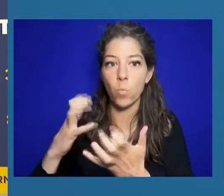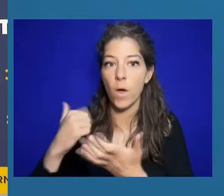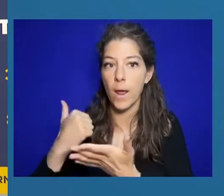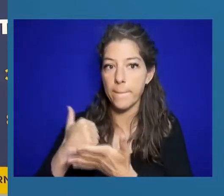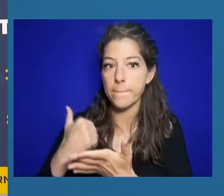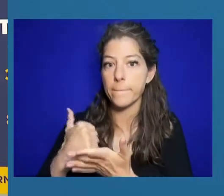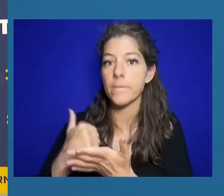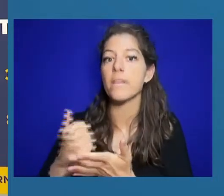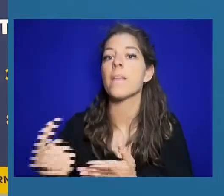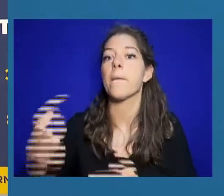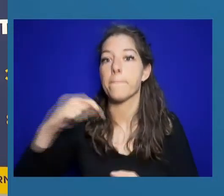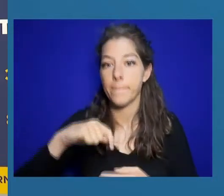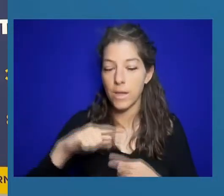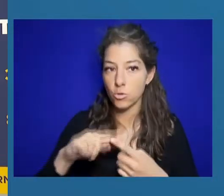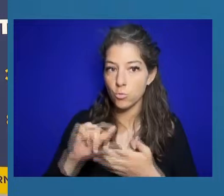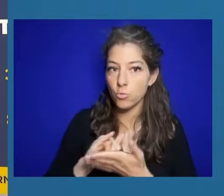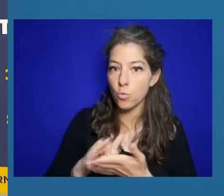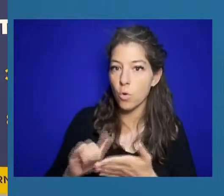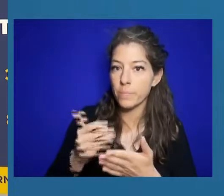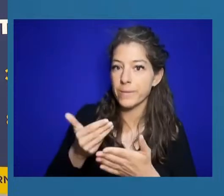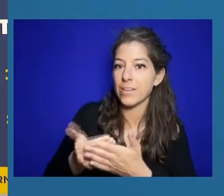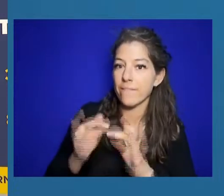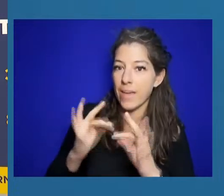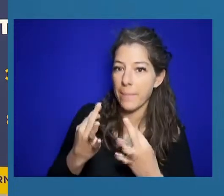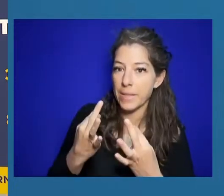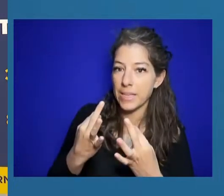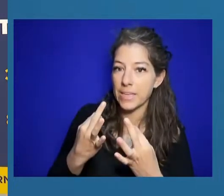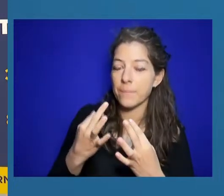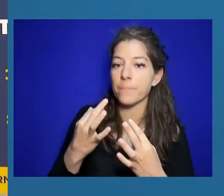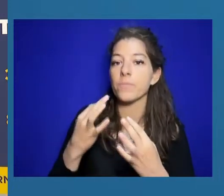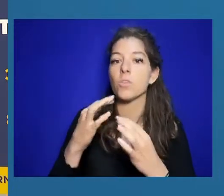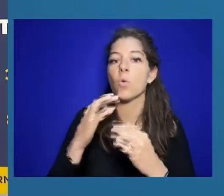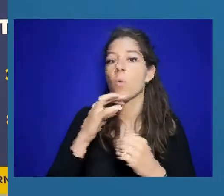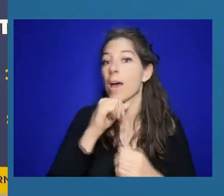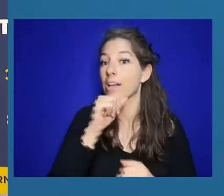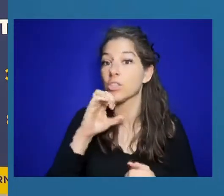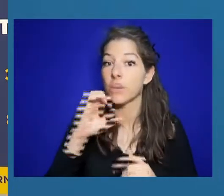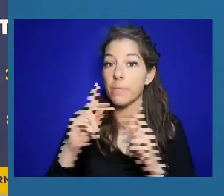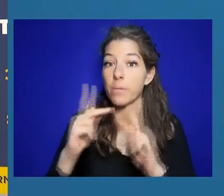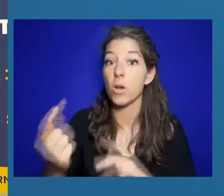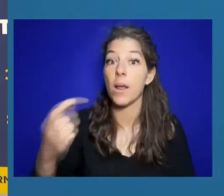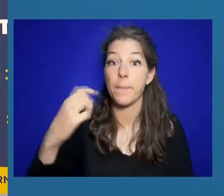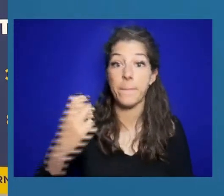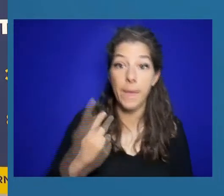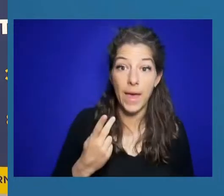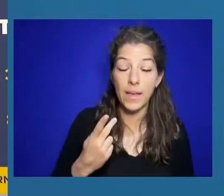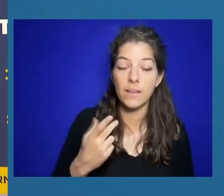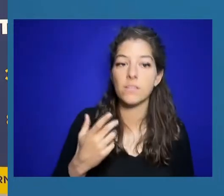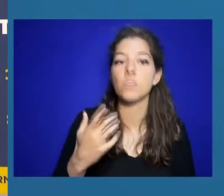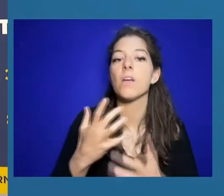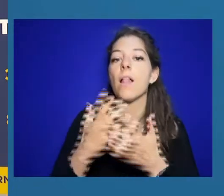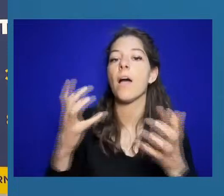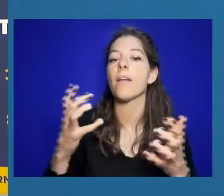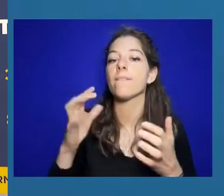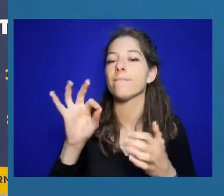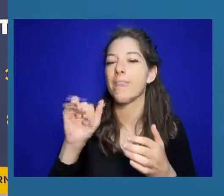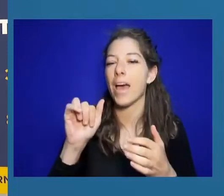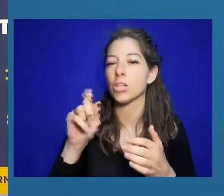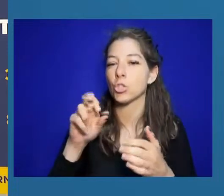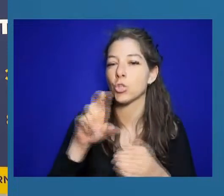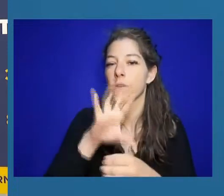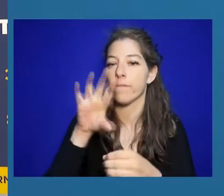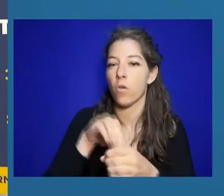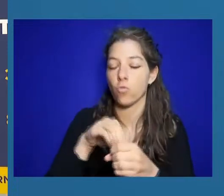come back to the state to be near families. So elderly individuals are coming back. So there's a lot of factors involved. We're aware of the